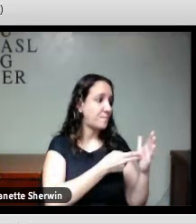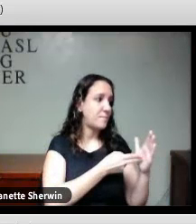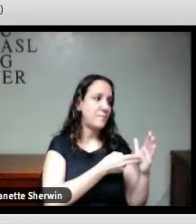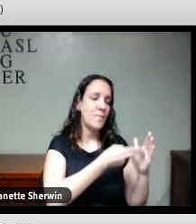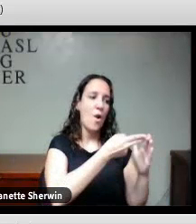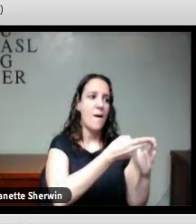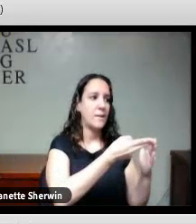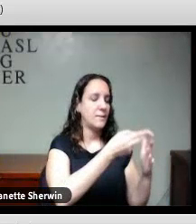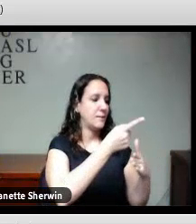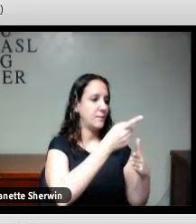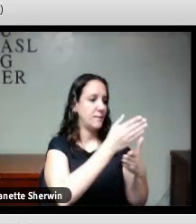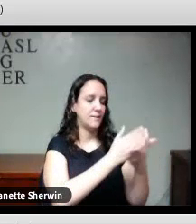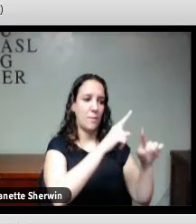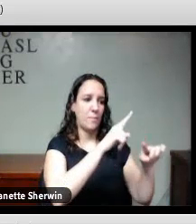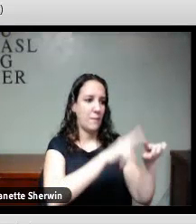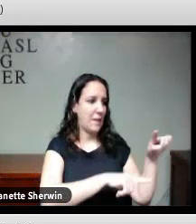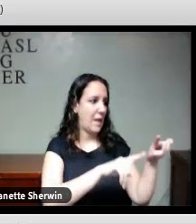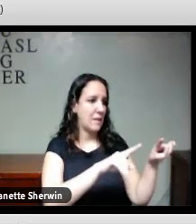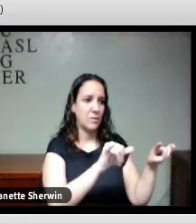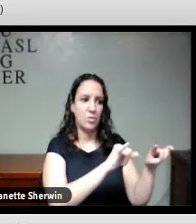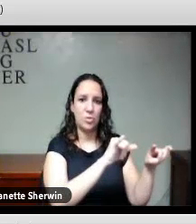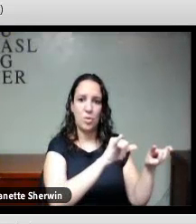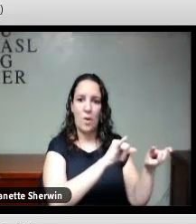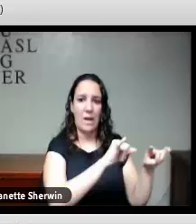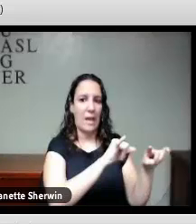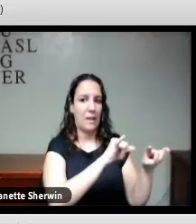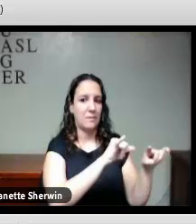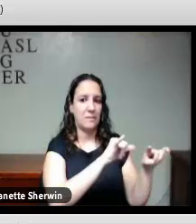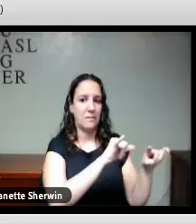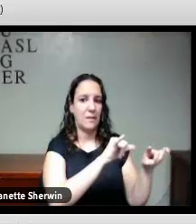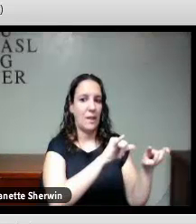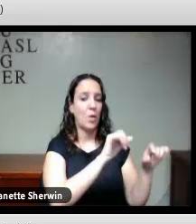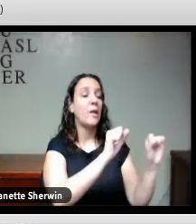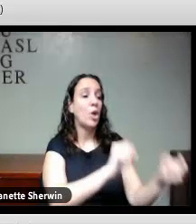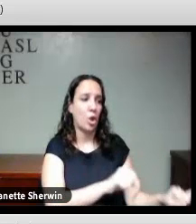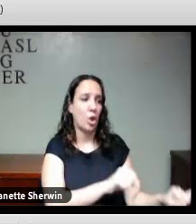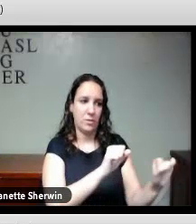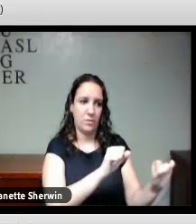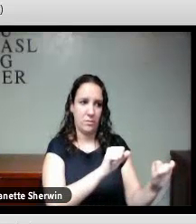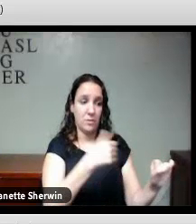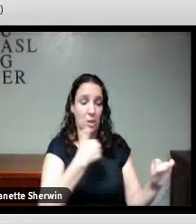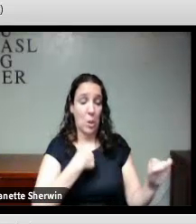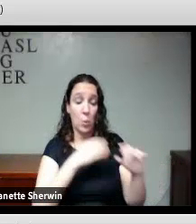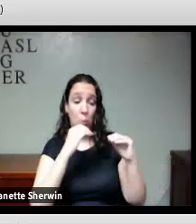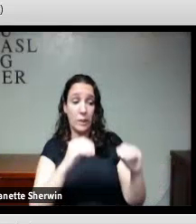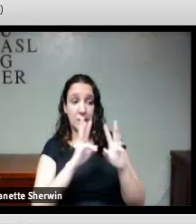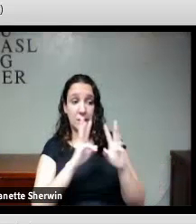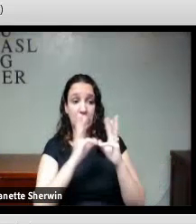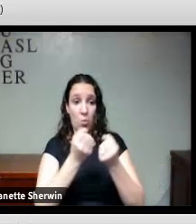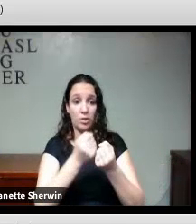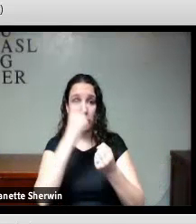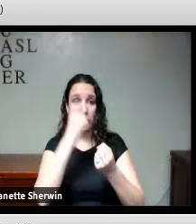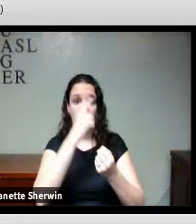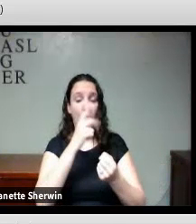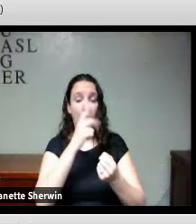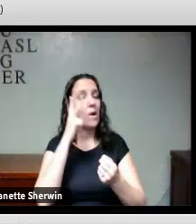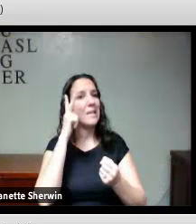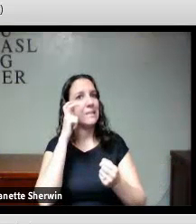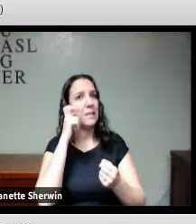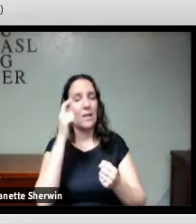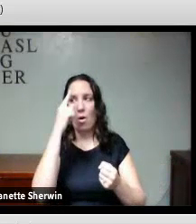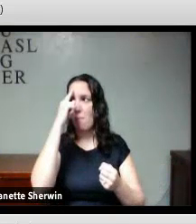but as well as we could. That includes Linda Bruno, and I actually teach workshops on listening. But we are human. Our minds go to something else,